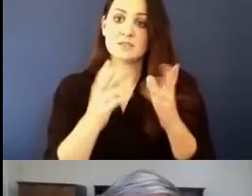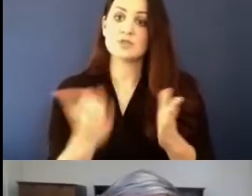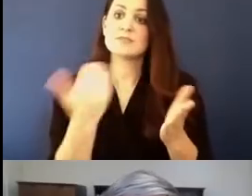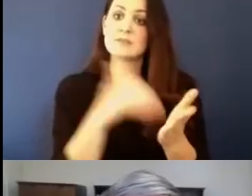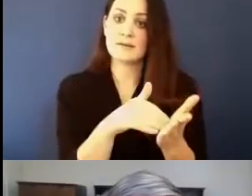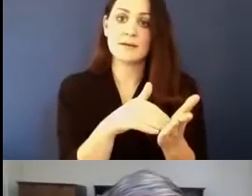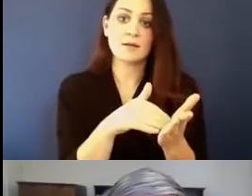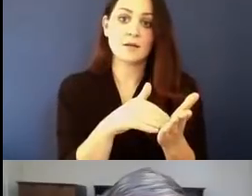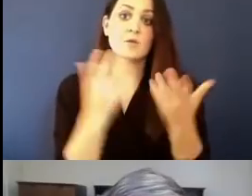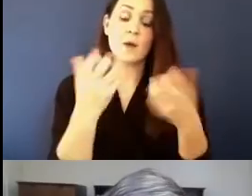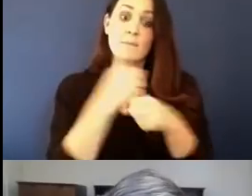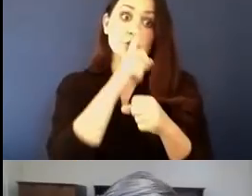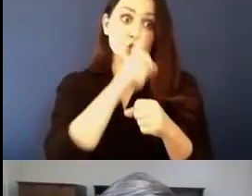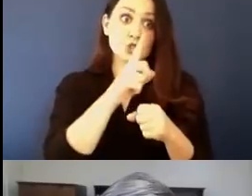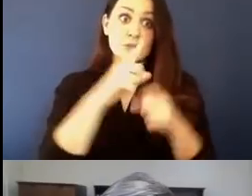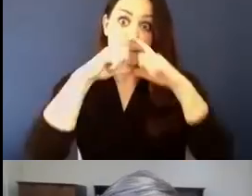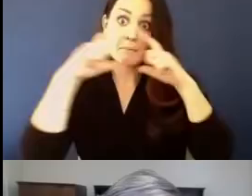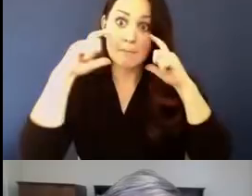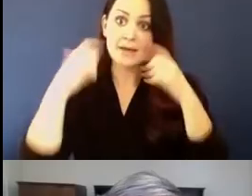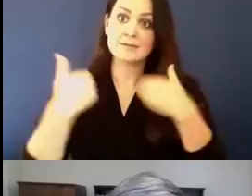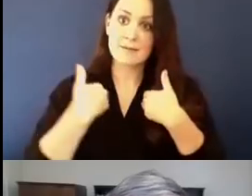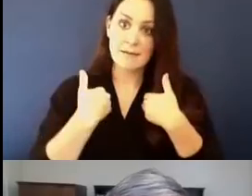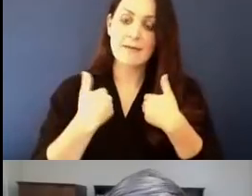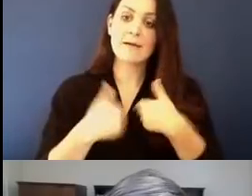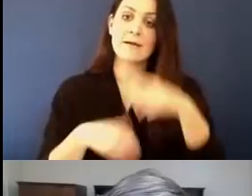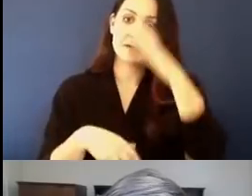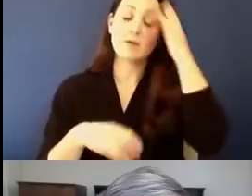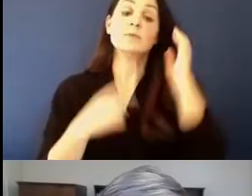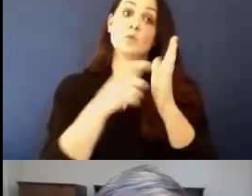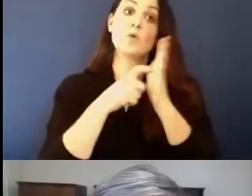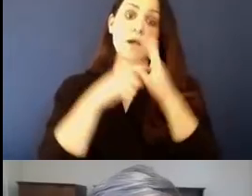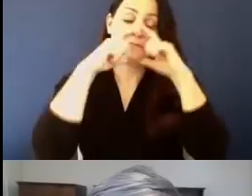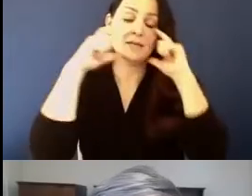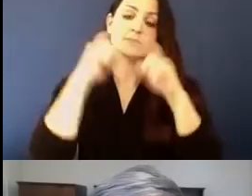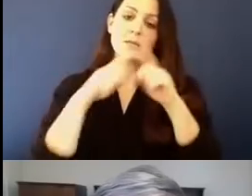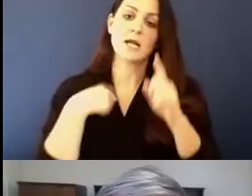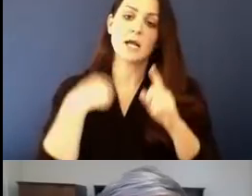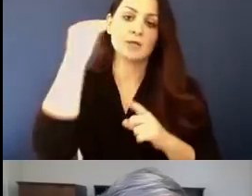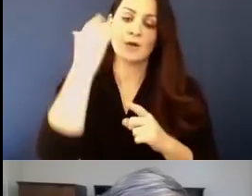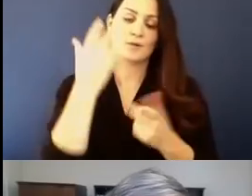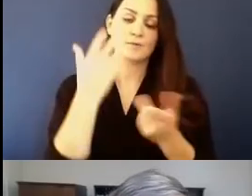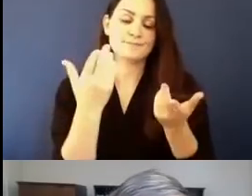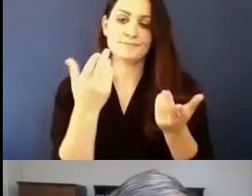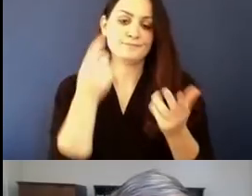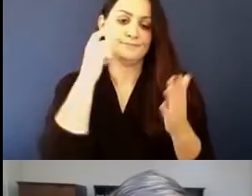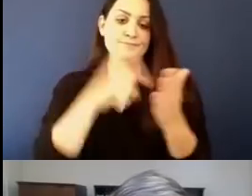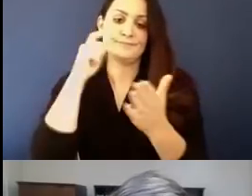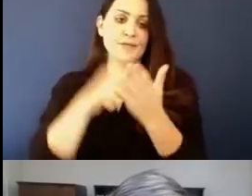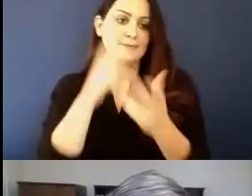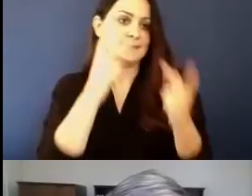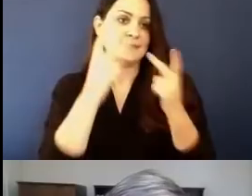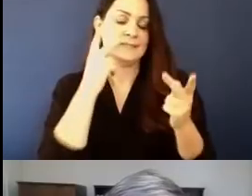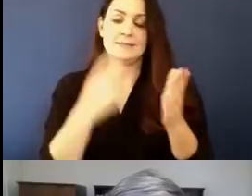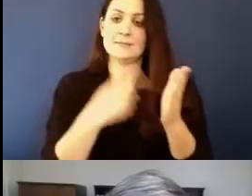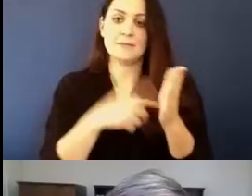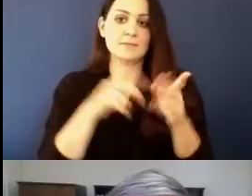that they wear masks, but they're required to wear masks. But I do know that we've seen at times people have been taking